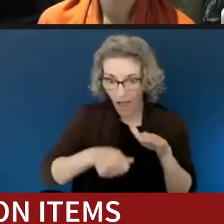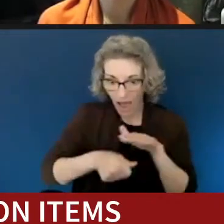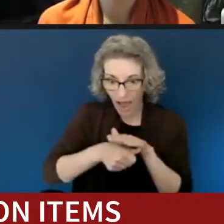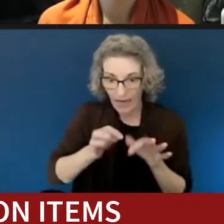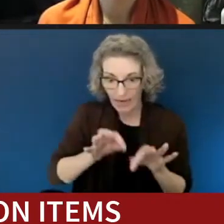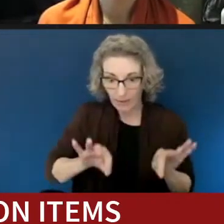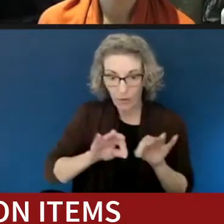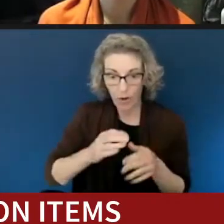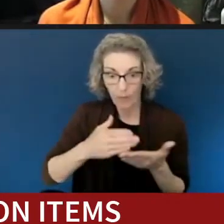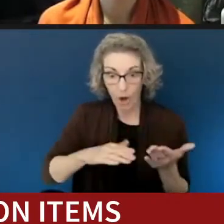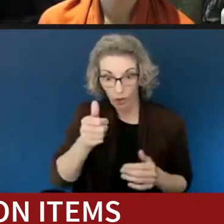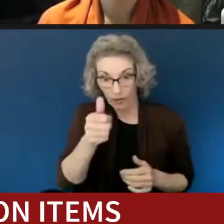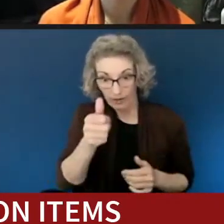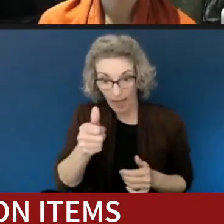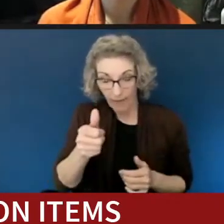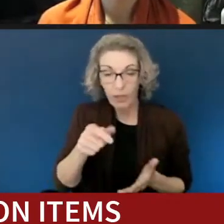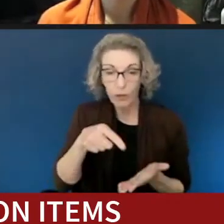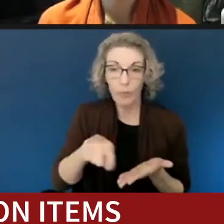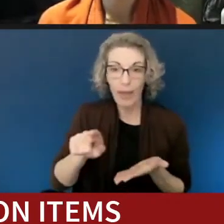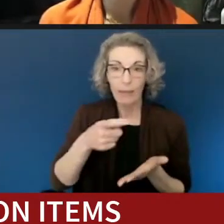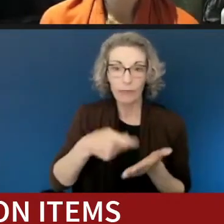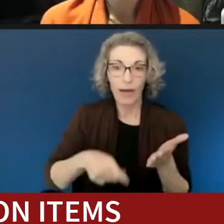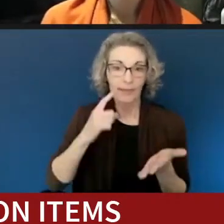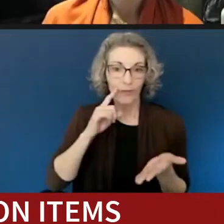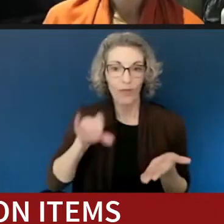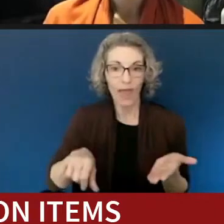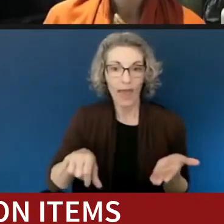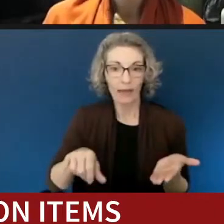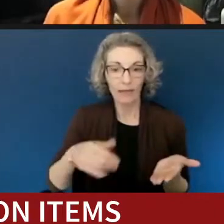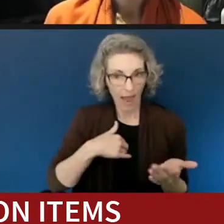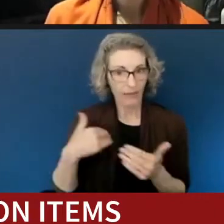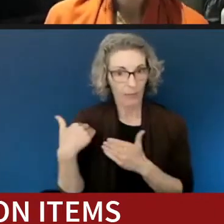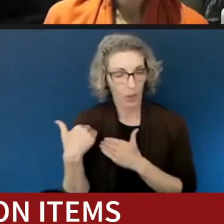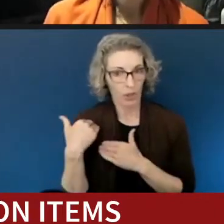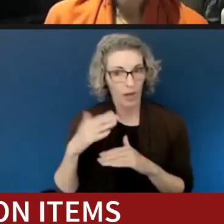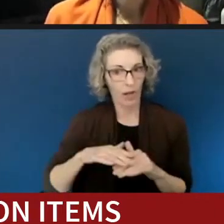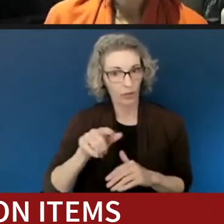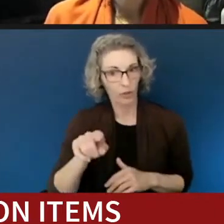So I just really appreciate being able to kind of reflect on some of those